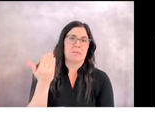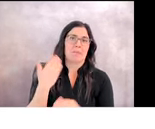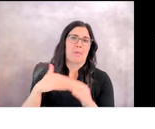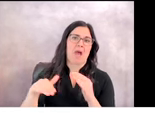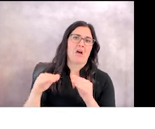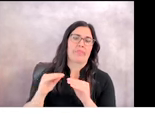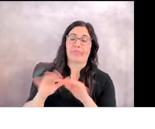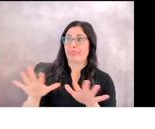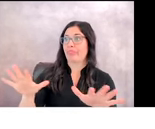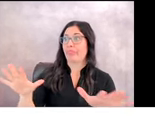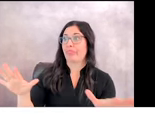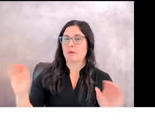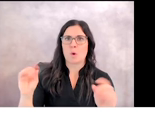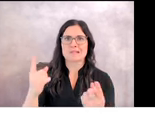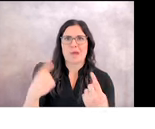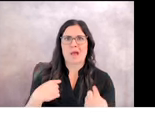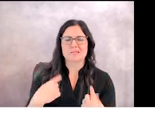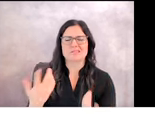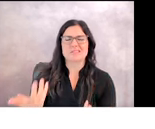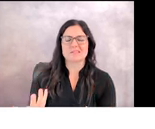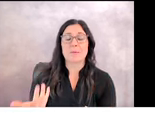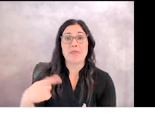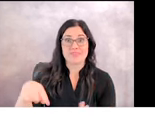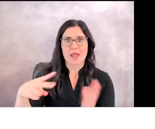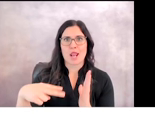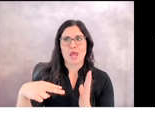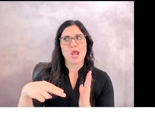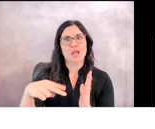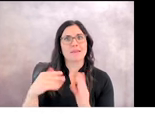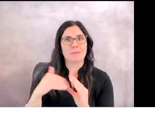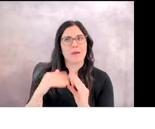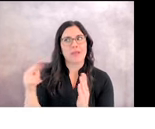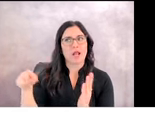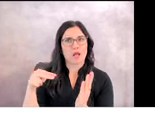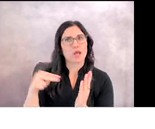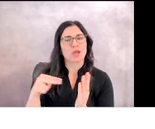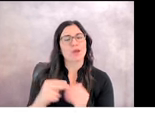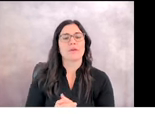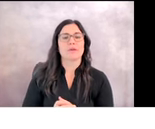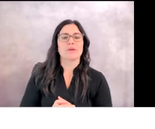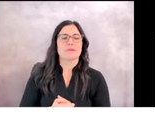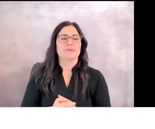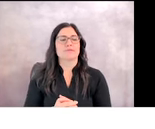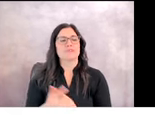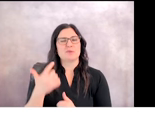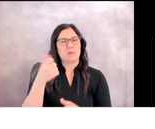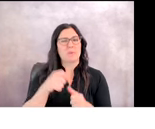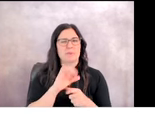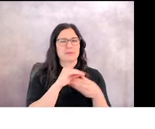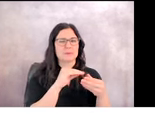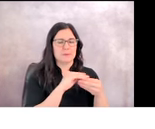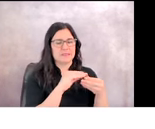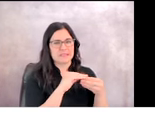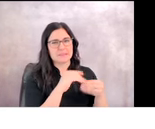not reading them, but sometimes they are. They are reading them. And so I remember that